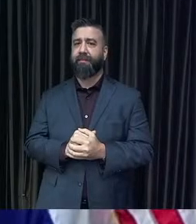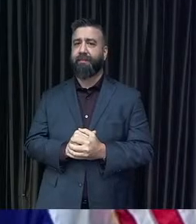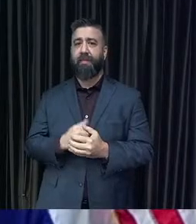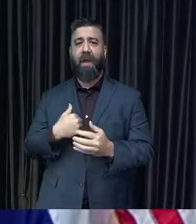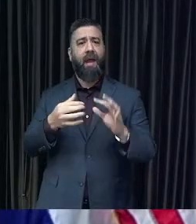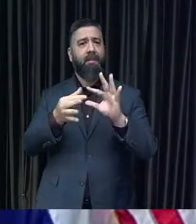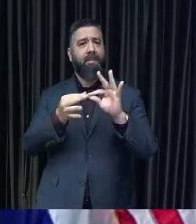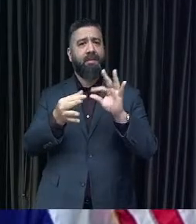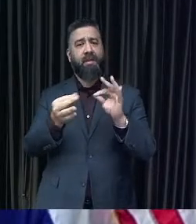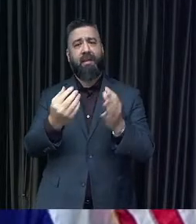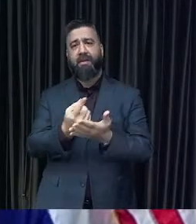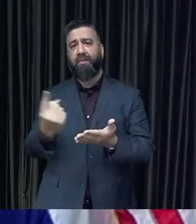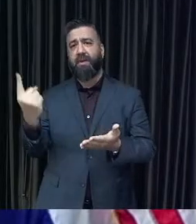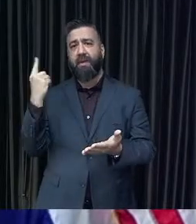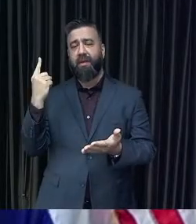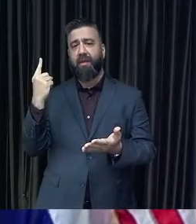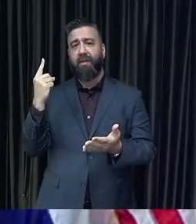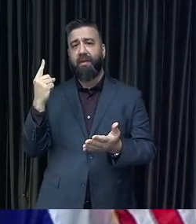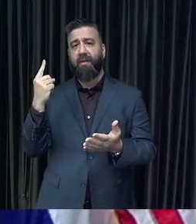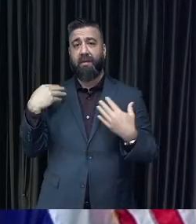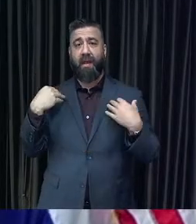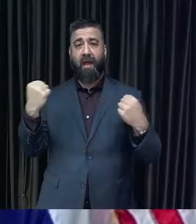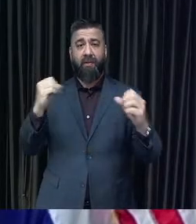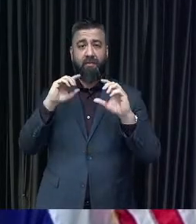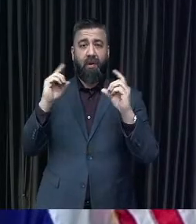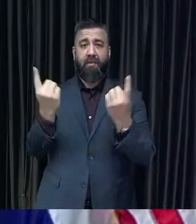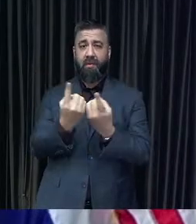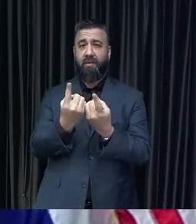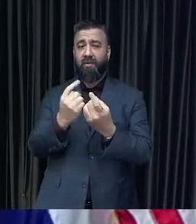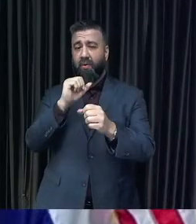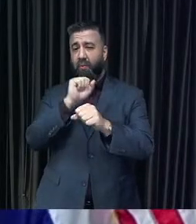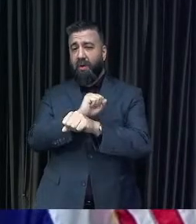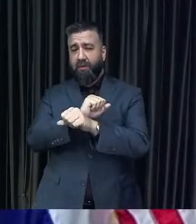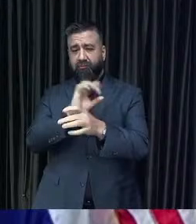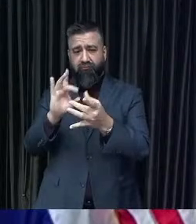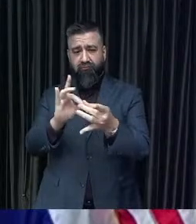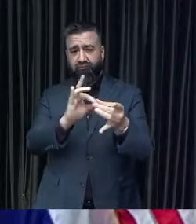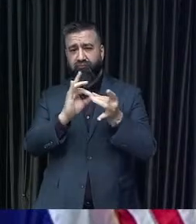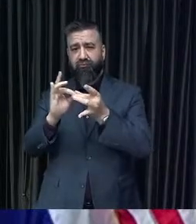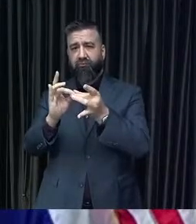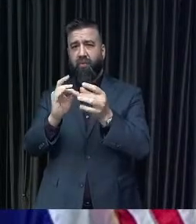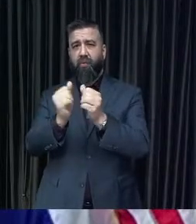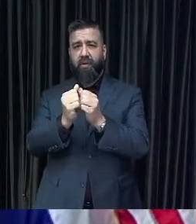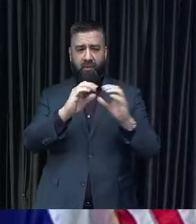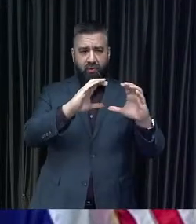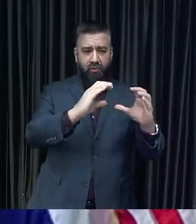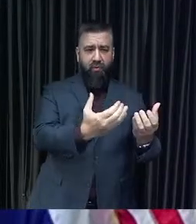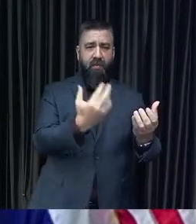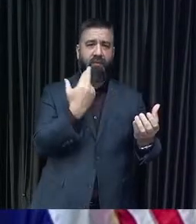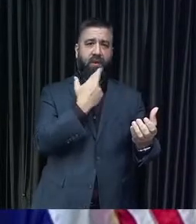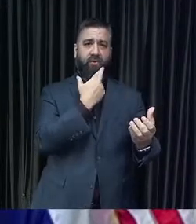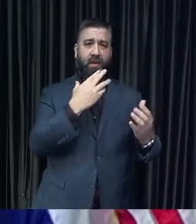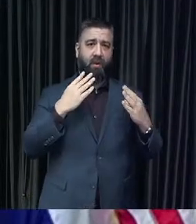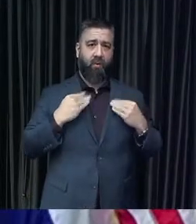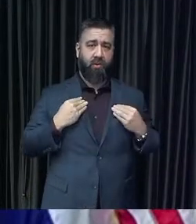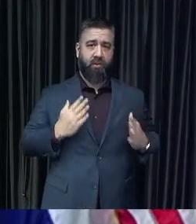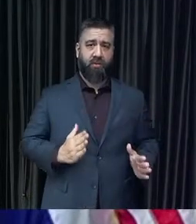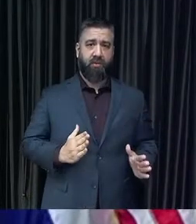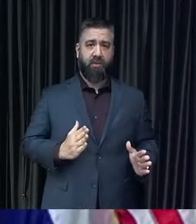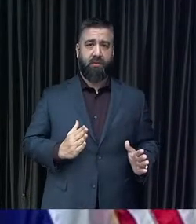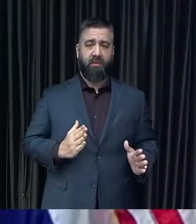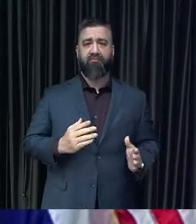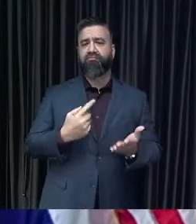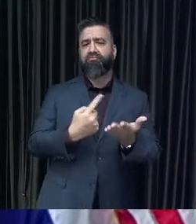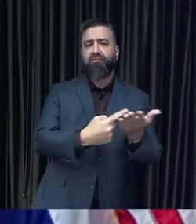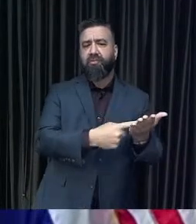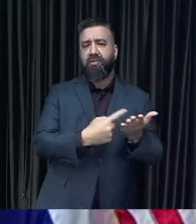As I mentioned last week, the Department of Public Health has been working closely with a core group of restaurant owners on new